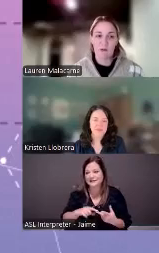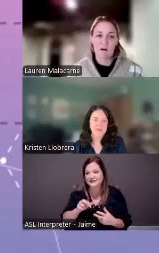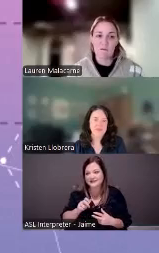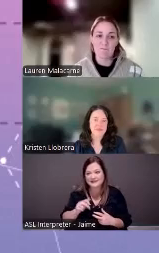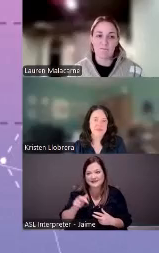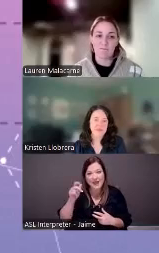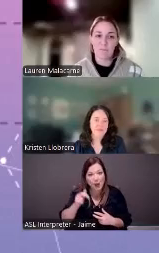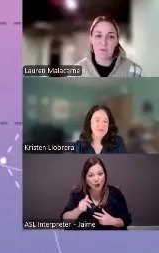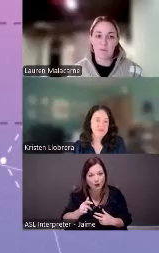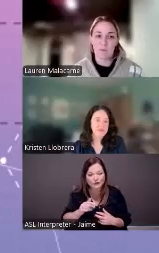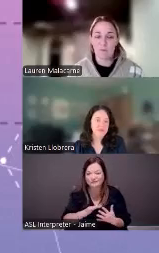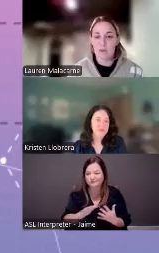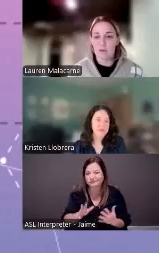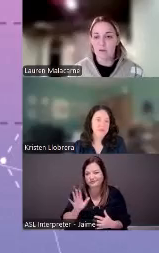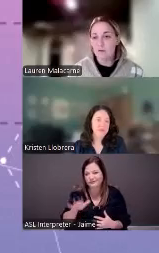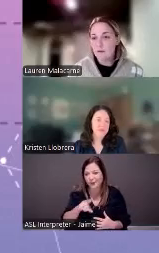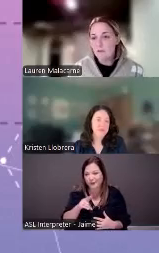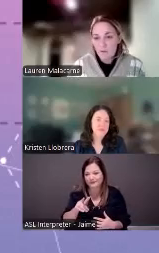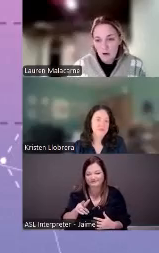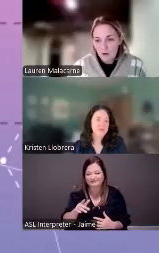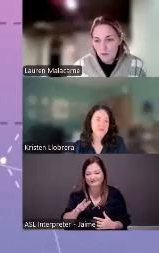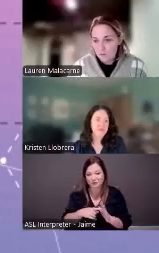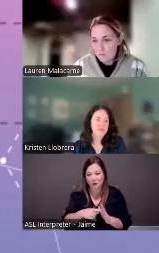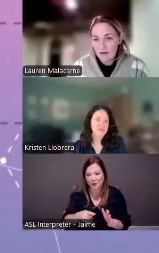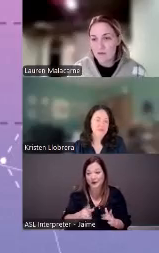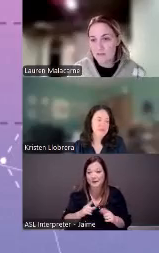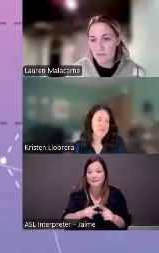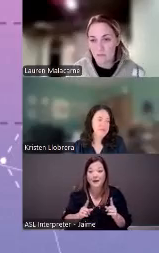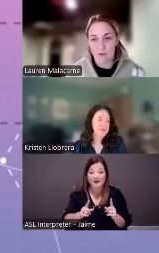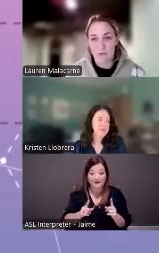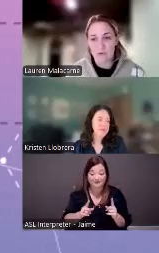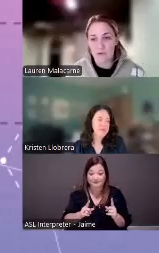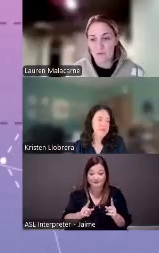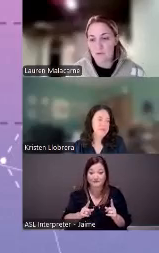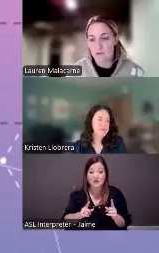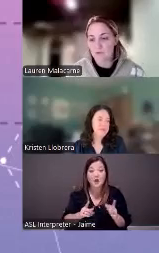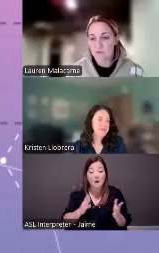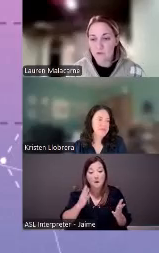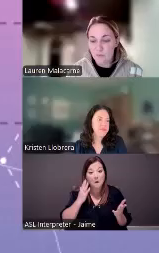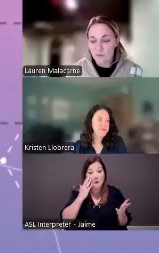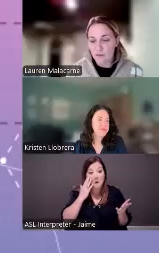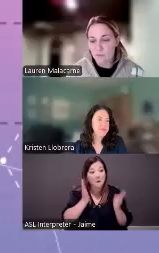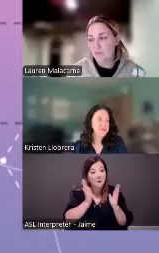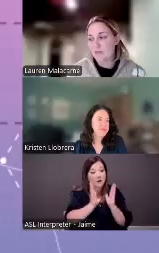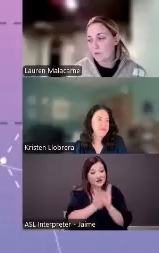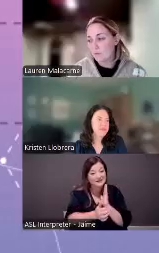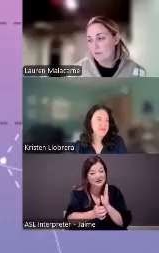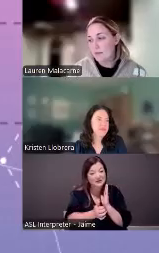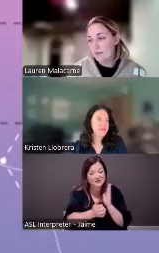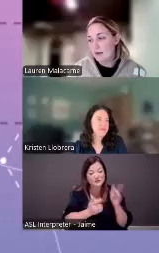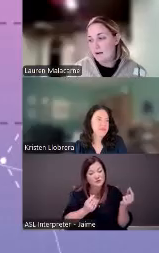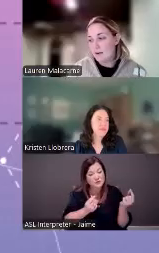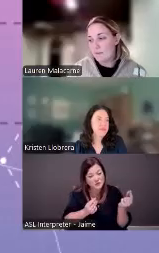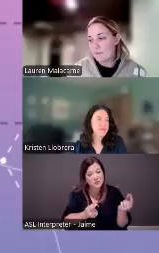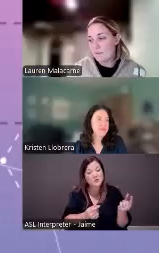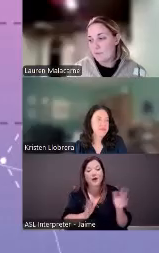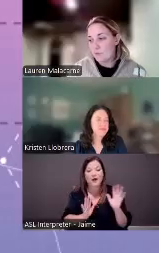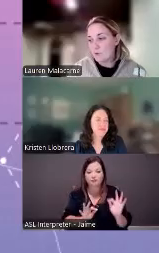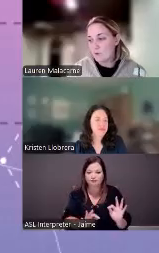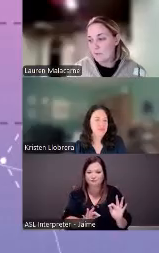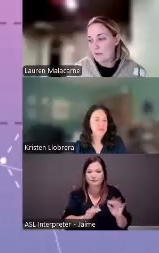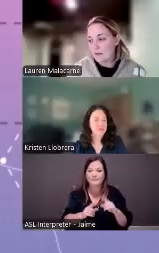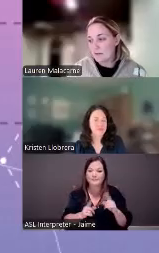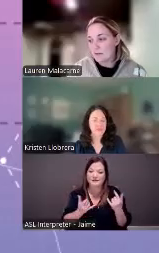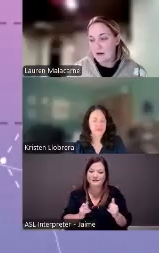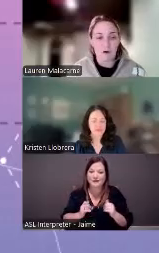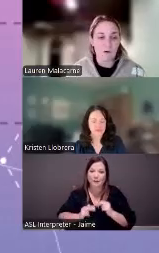here. But we got all of that. We have an idea of what we're going to do with the skills. They're still being built out. But really